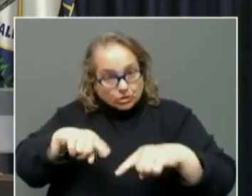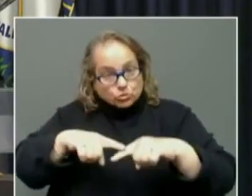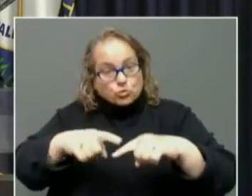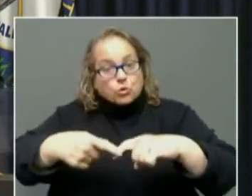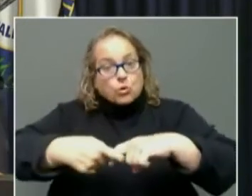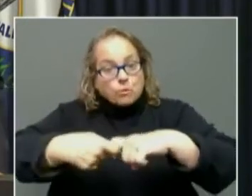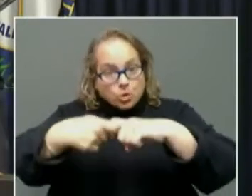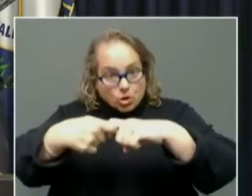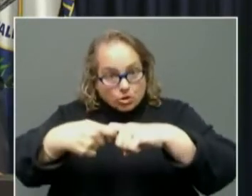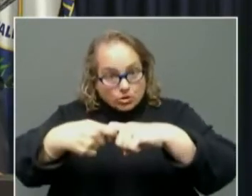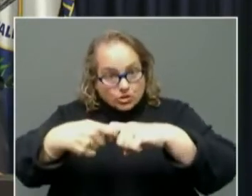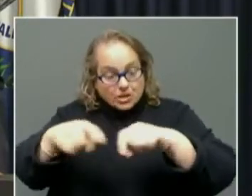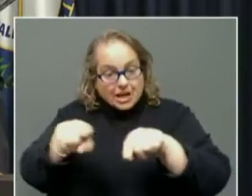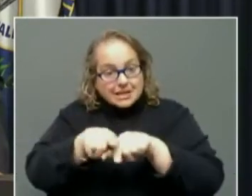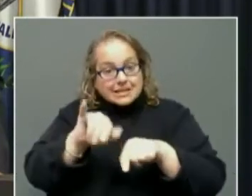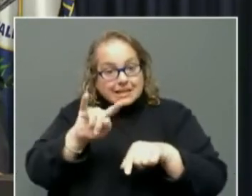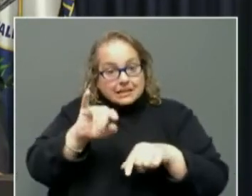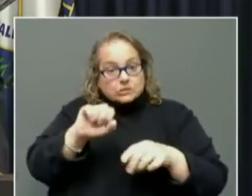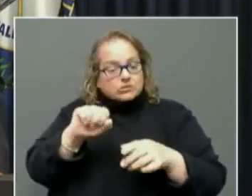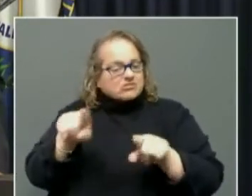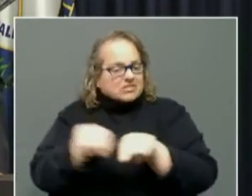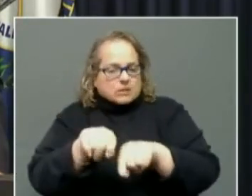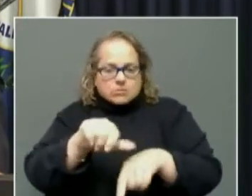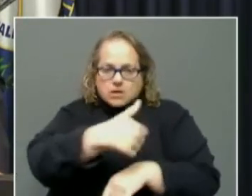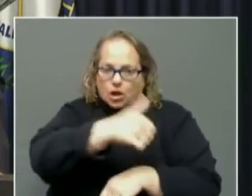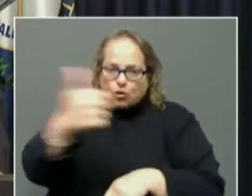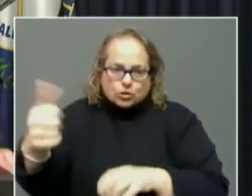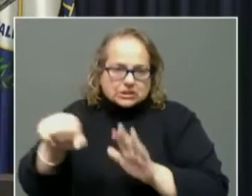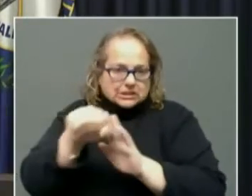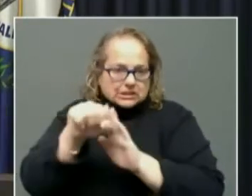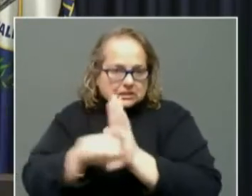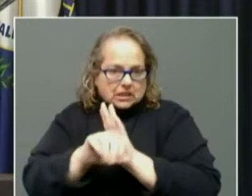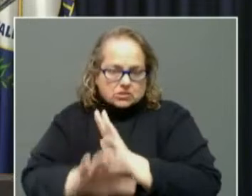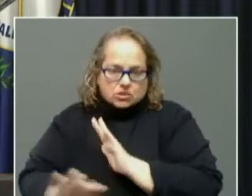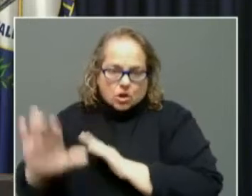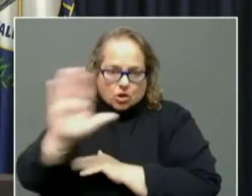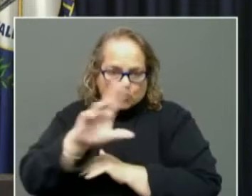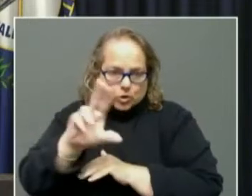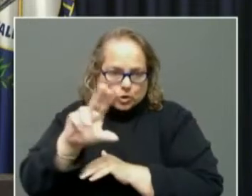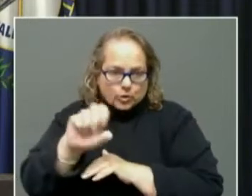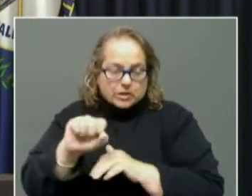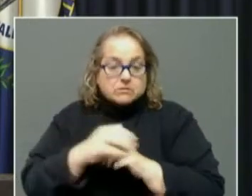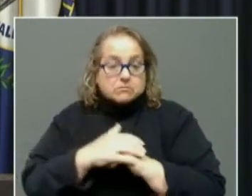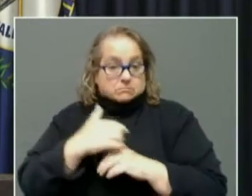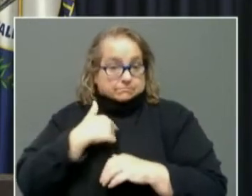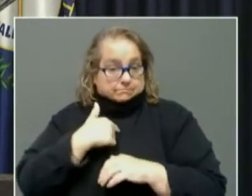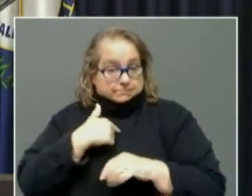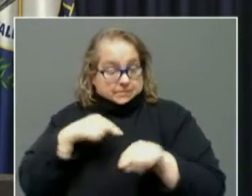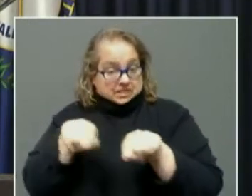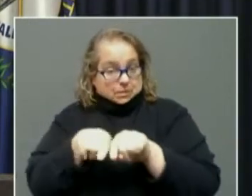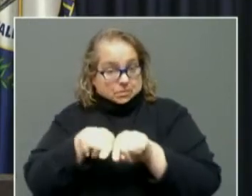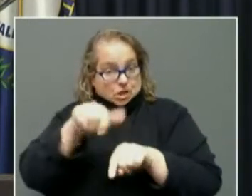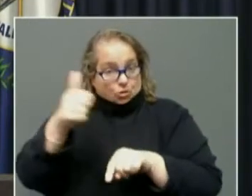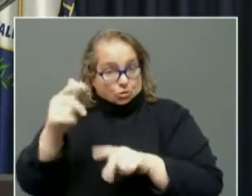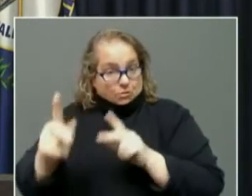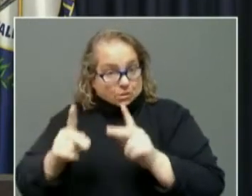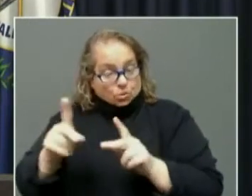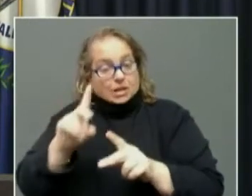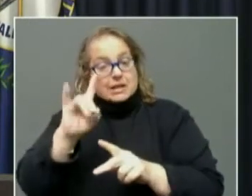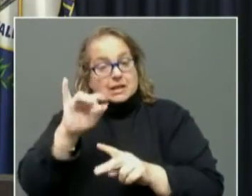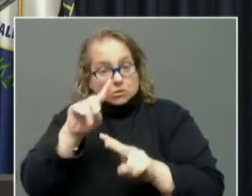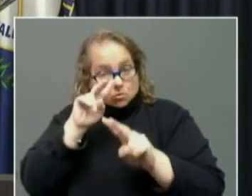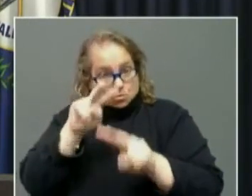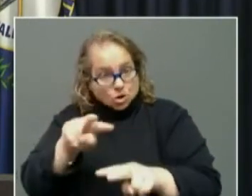understanding, every other state across the nation. I, like others, watched the